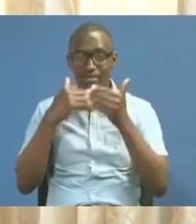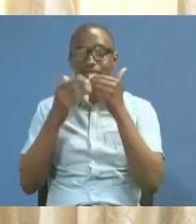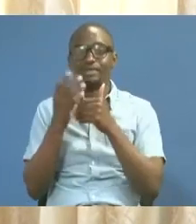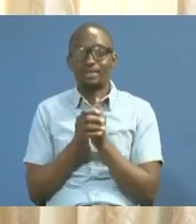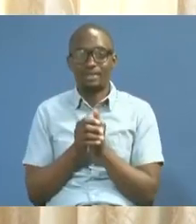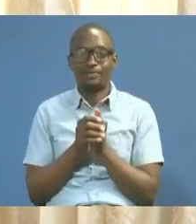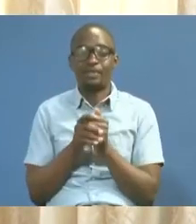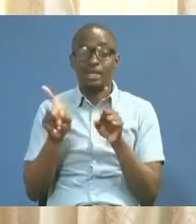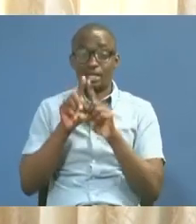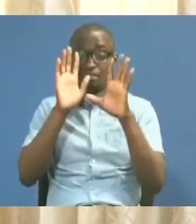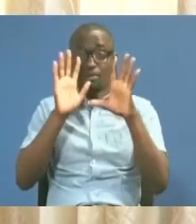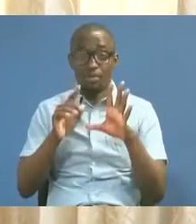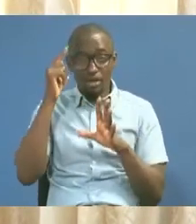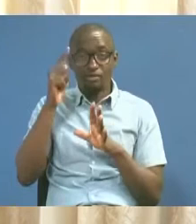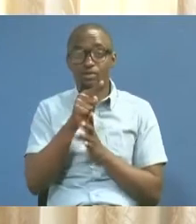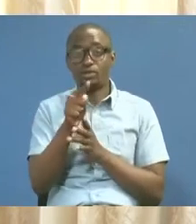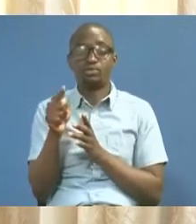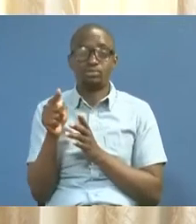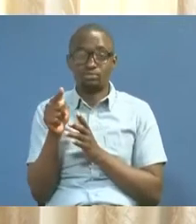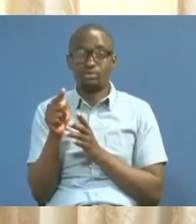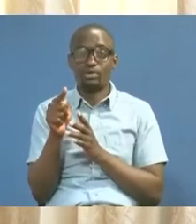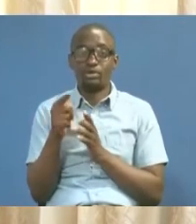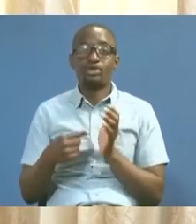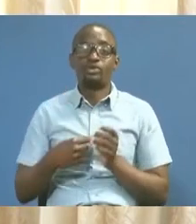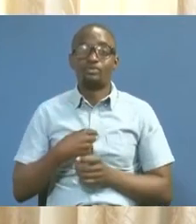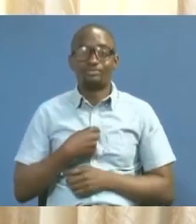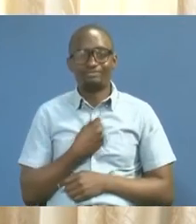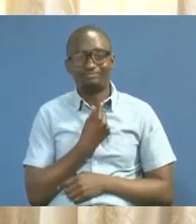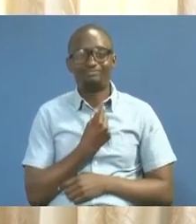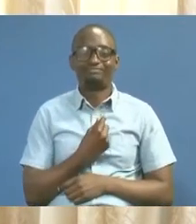It's also important for you to be visiting